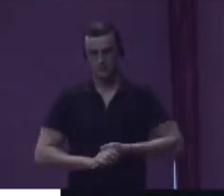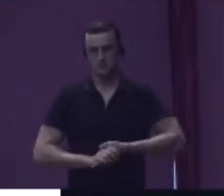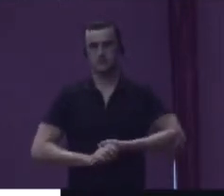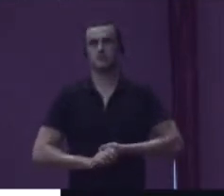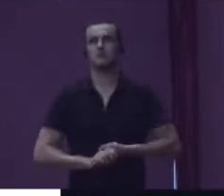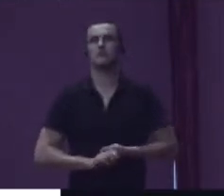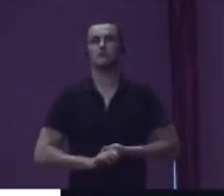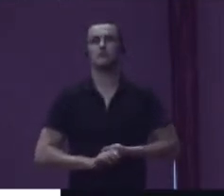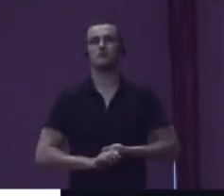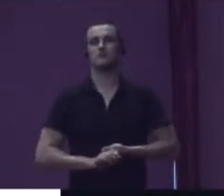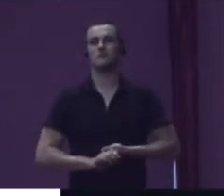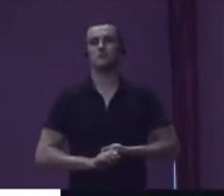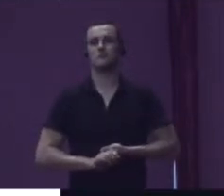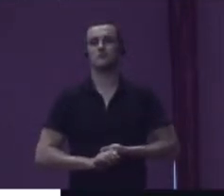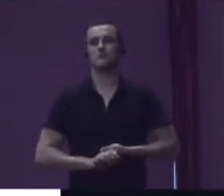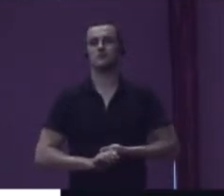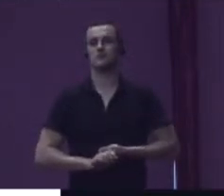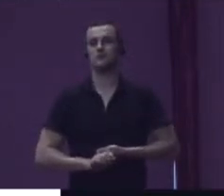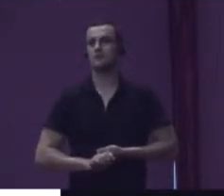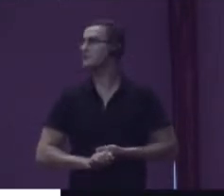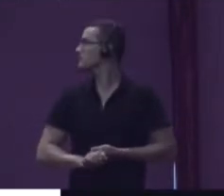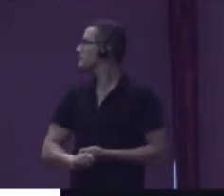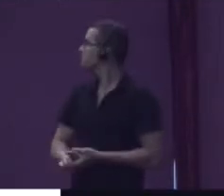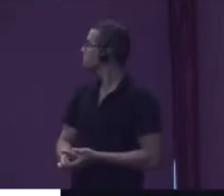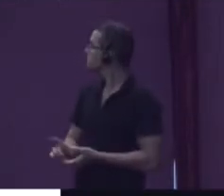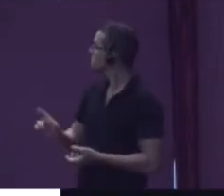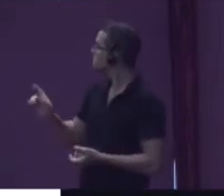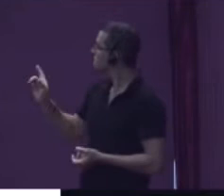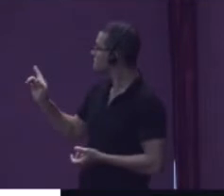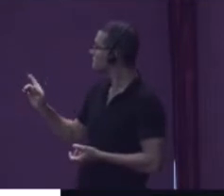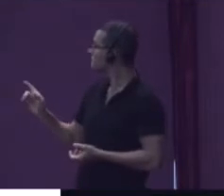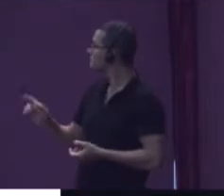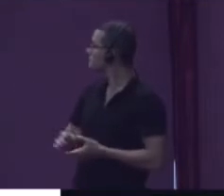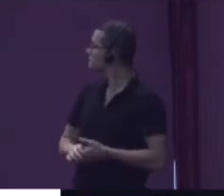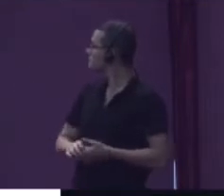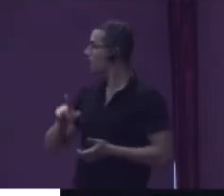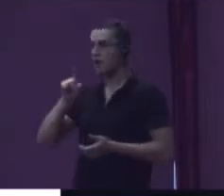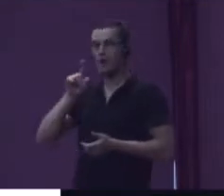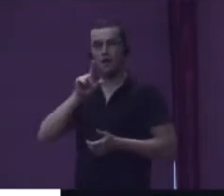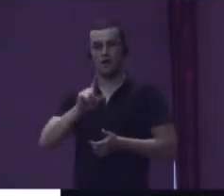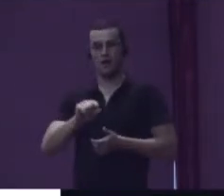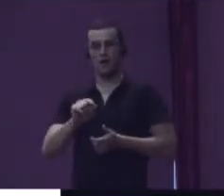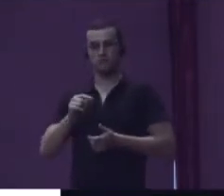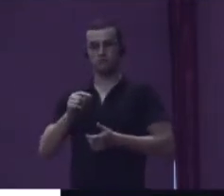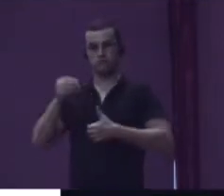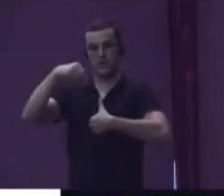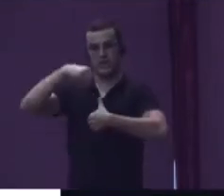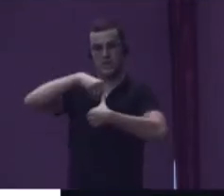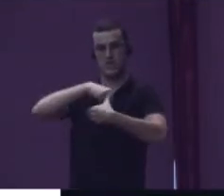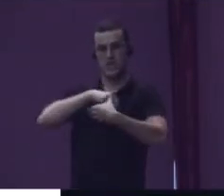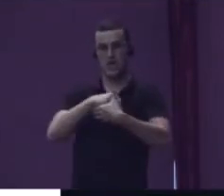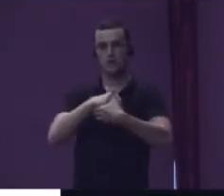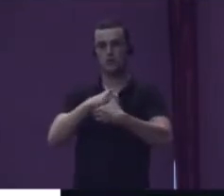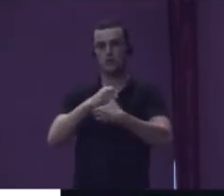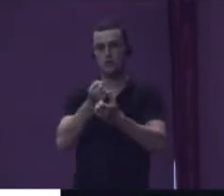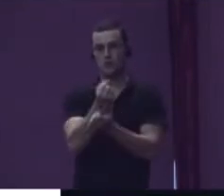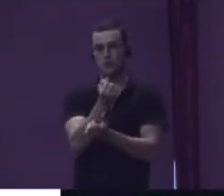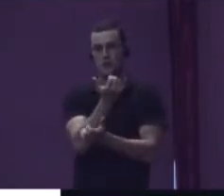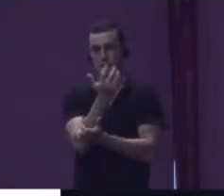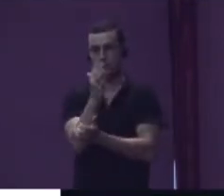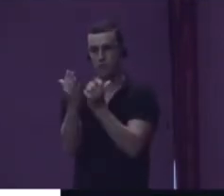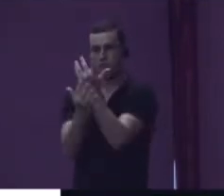This is a view from the plantation on the coast of one of the volcanoes